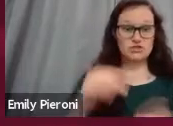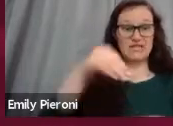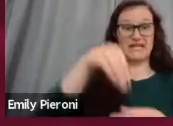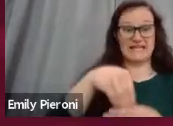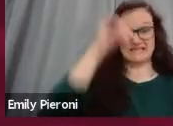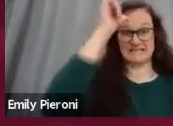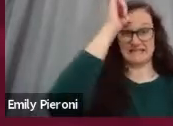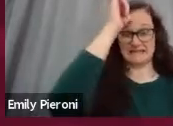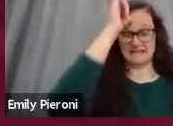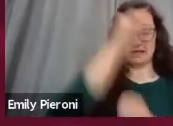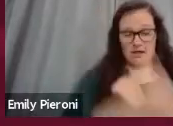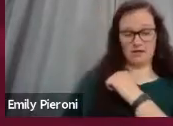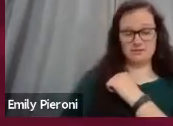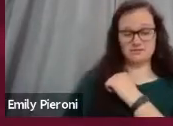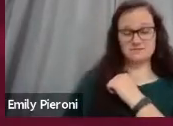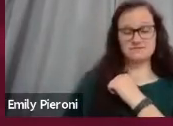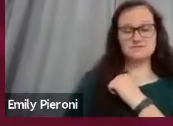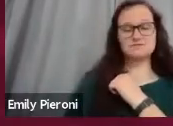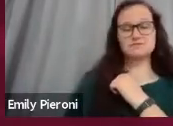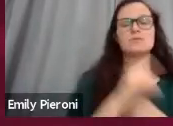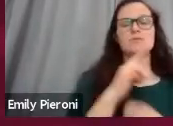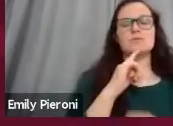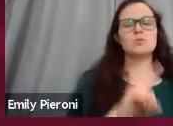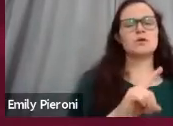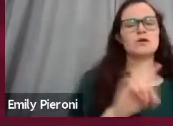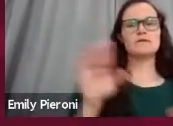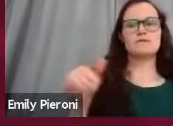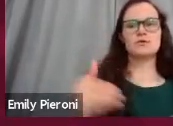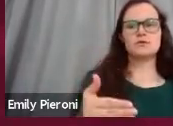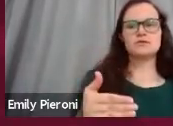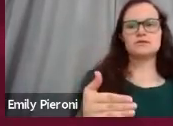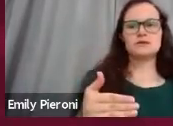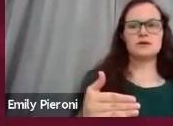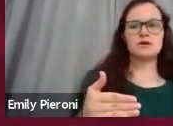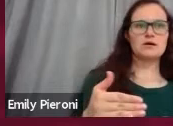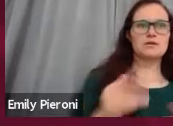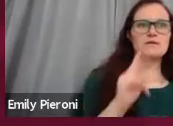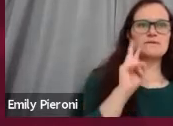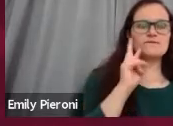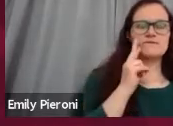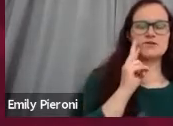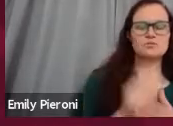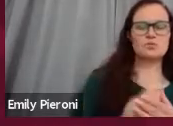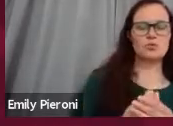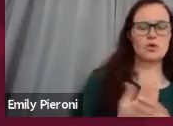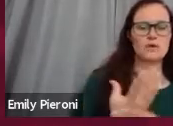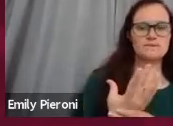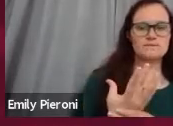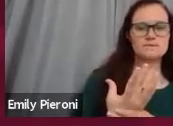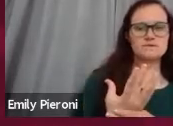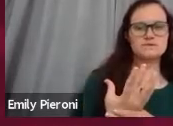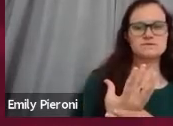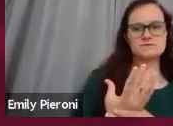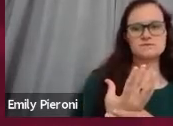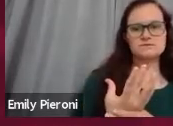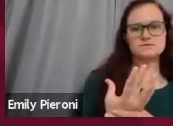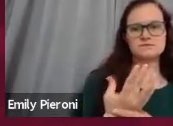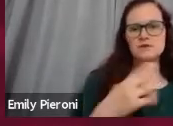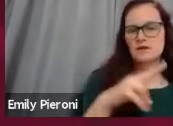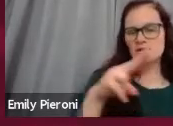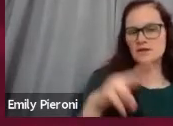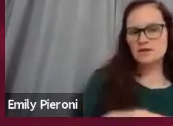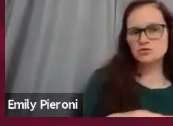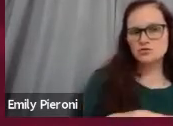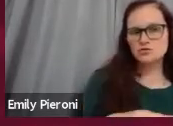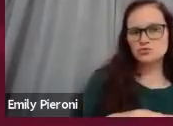where his research focused on effects of salinity in vegetable crops, a part of the National